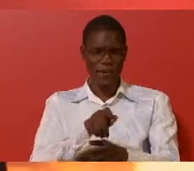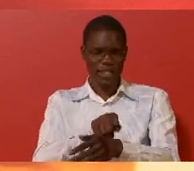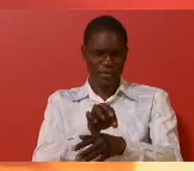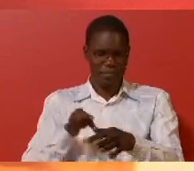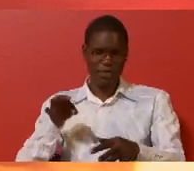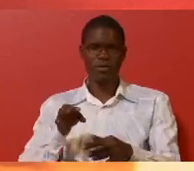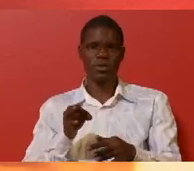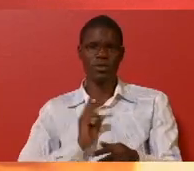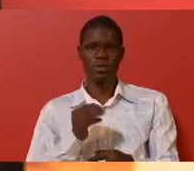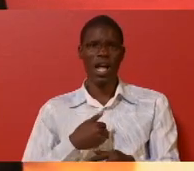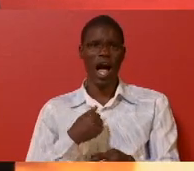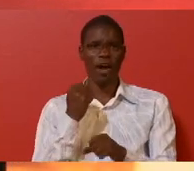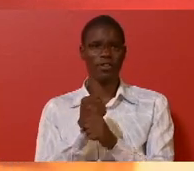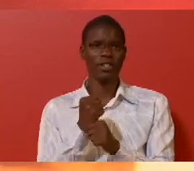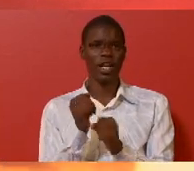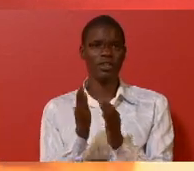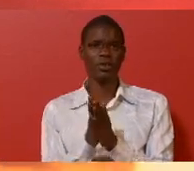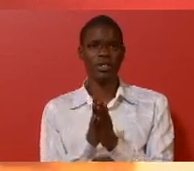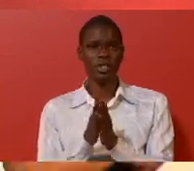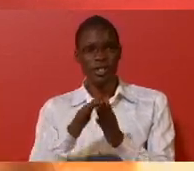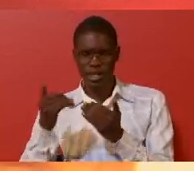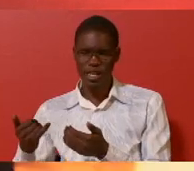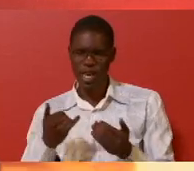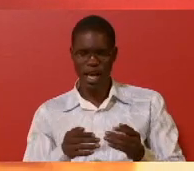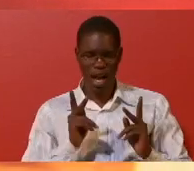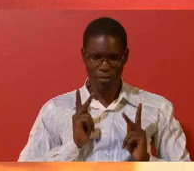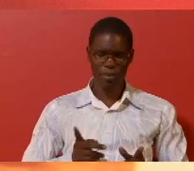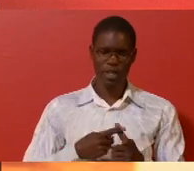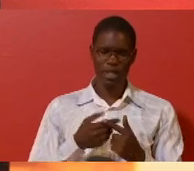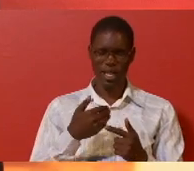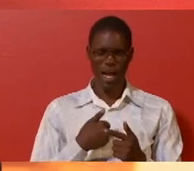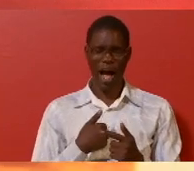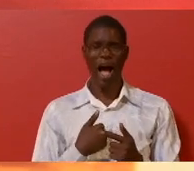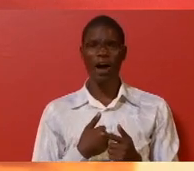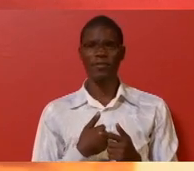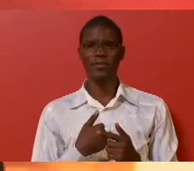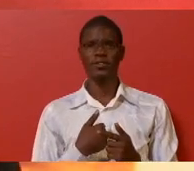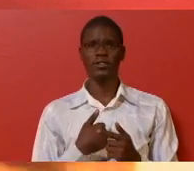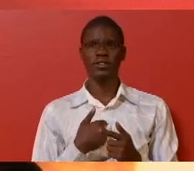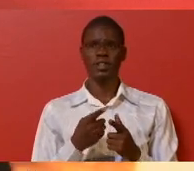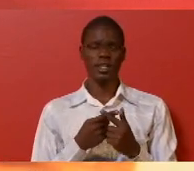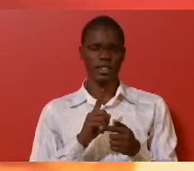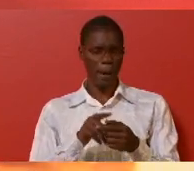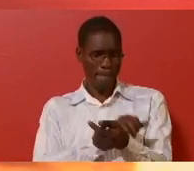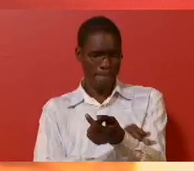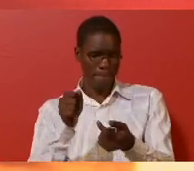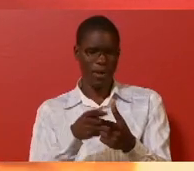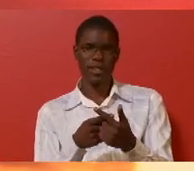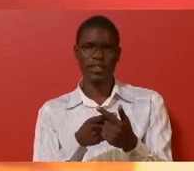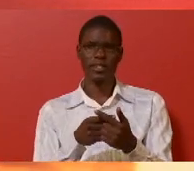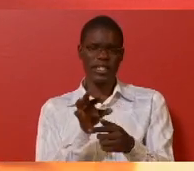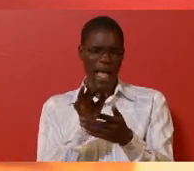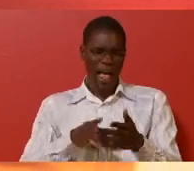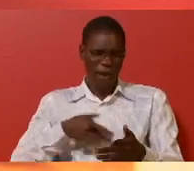We've done this with young people when we're talking about sexuality. Put a tape on a young man that has a lot of hair on his arm, pull it off,